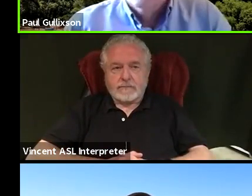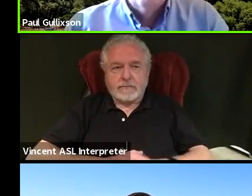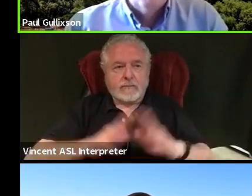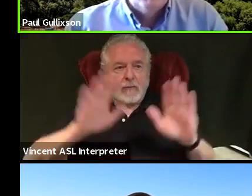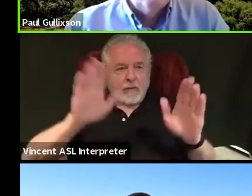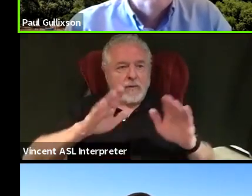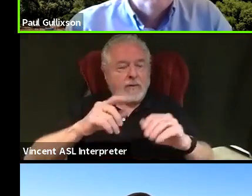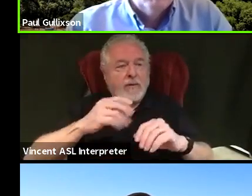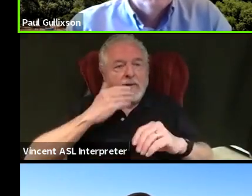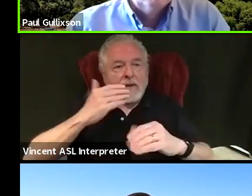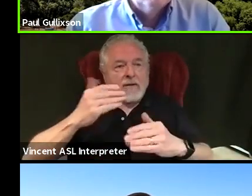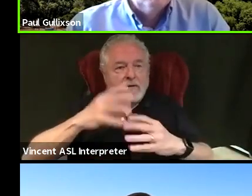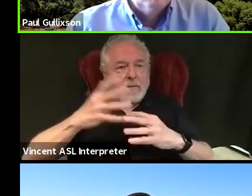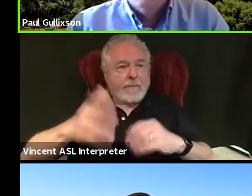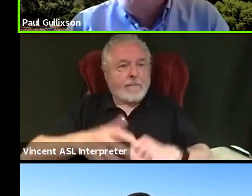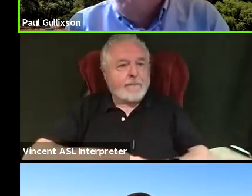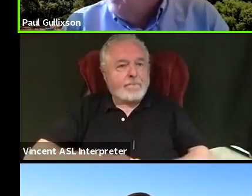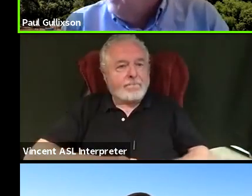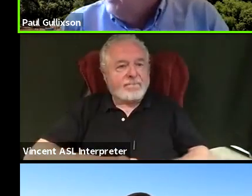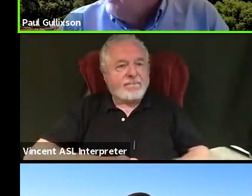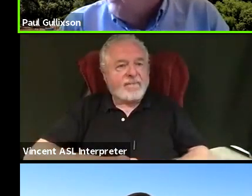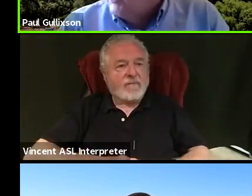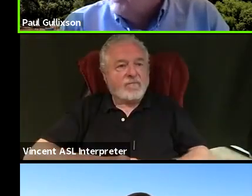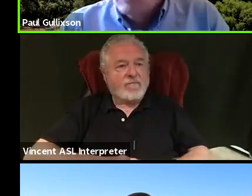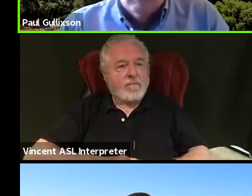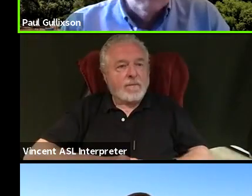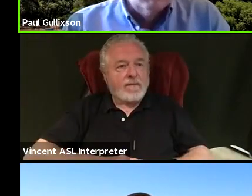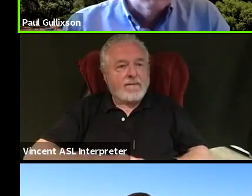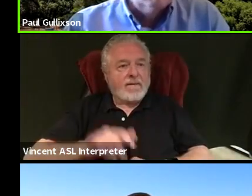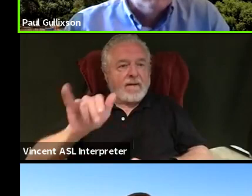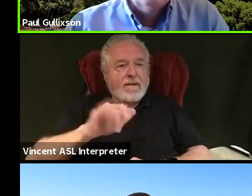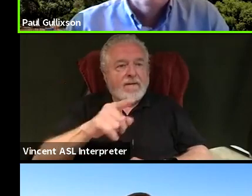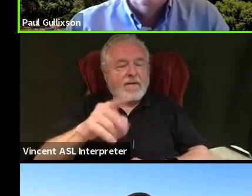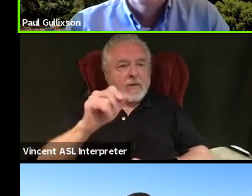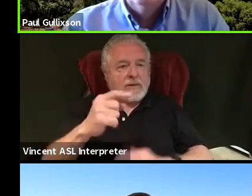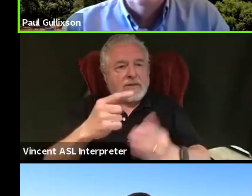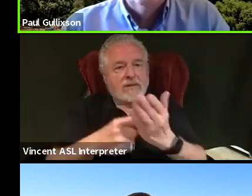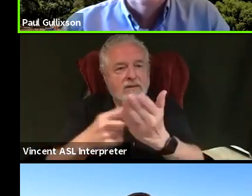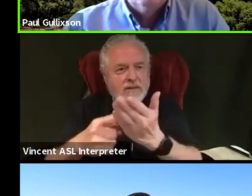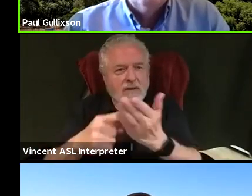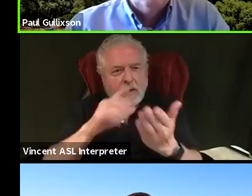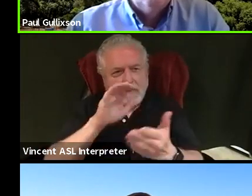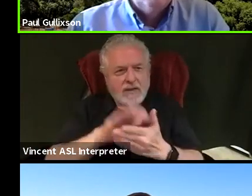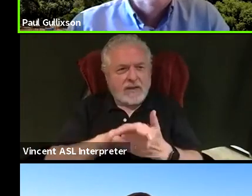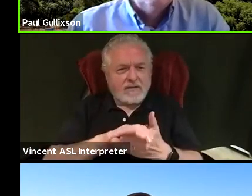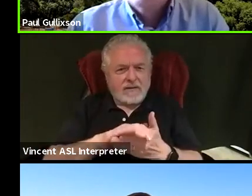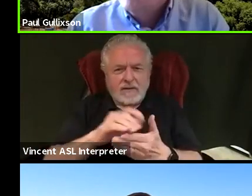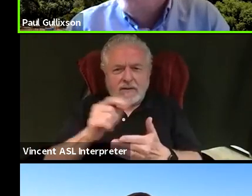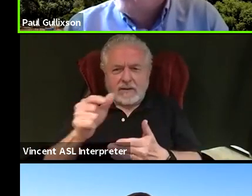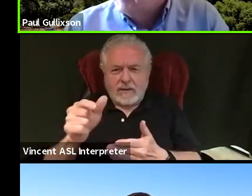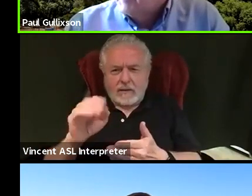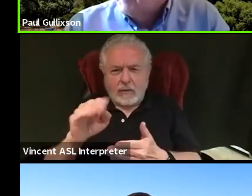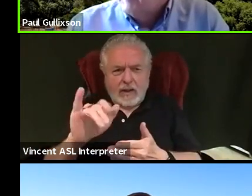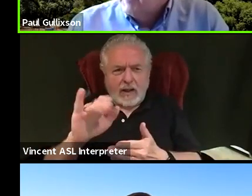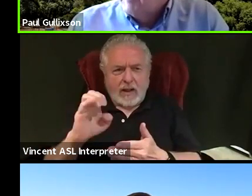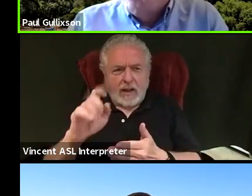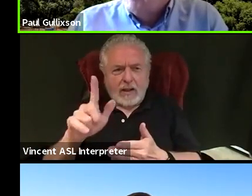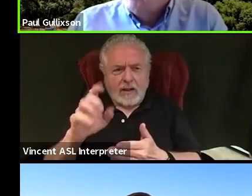Great. Thank you very much. Also, there was the discussion, I believe Gabriella mentioned that there